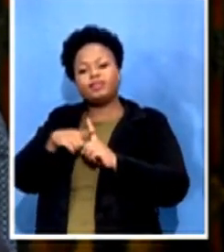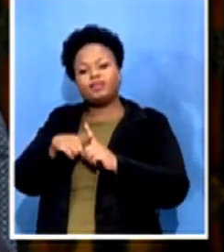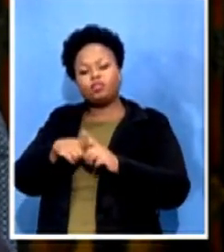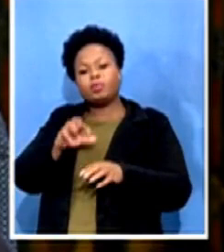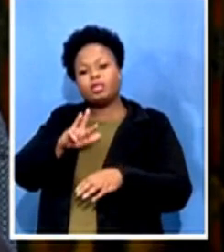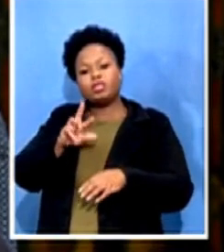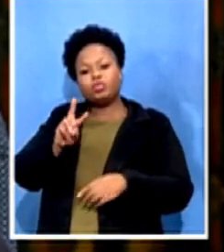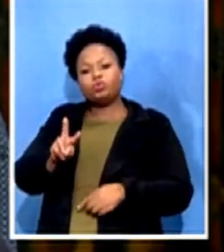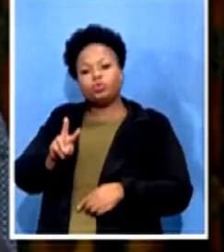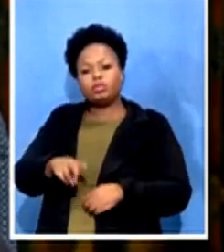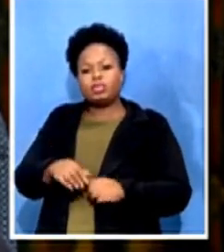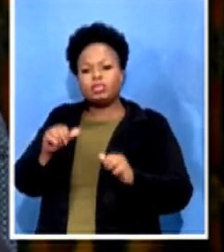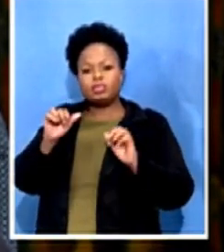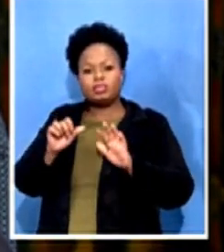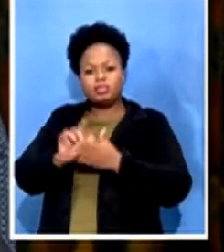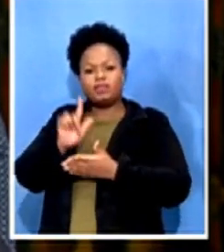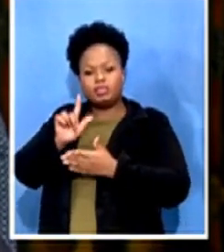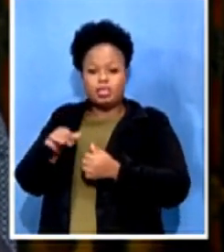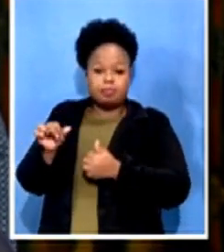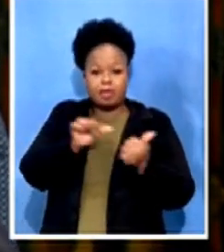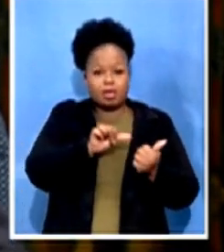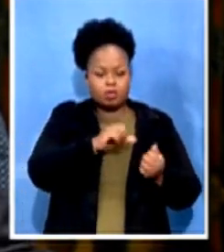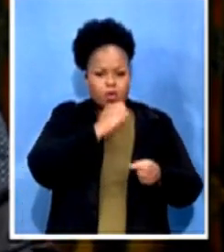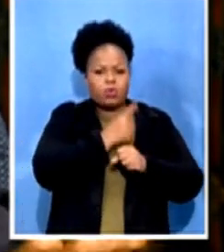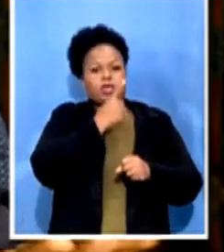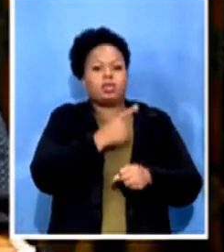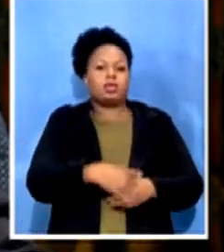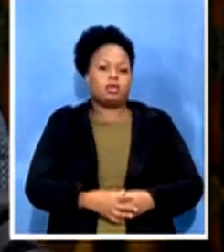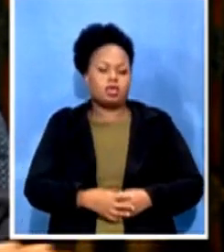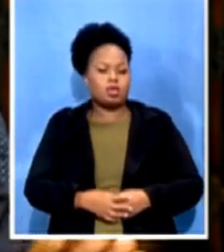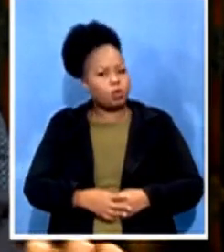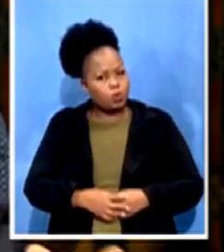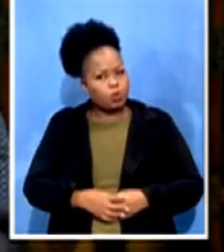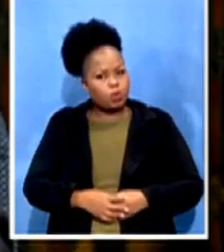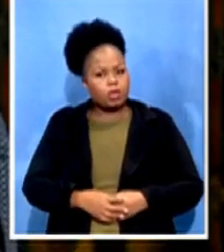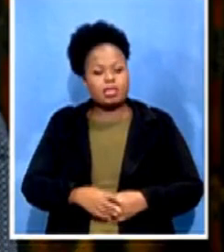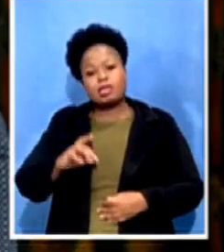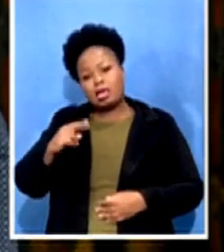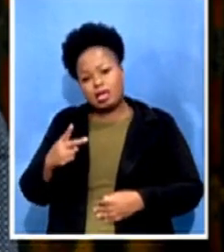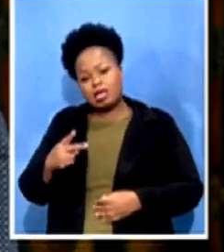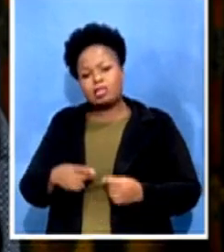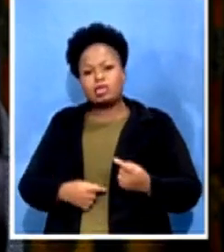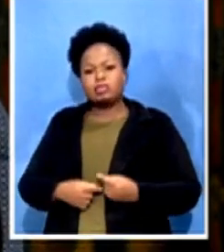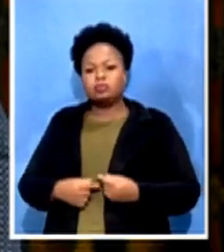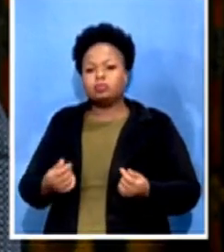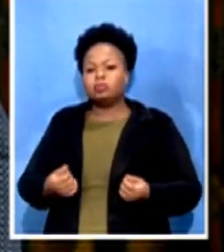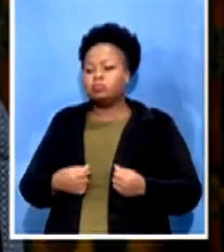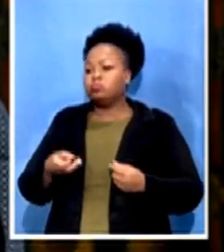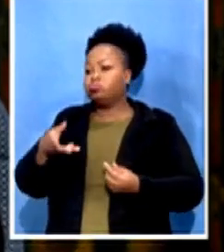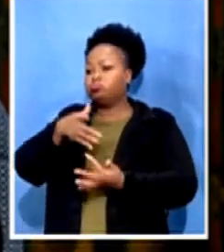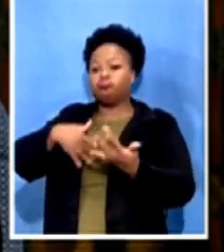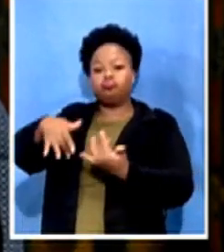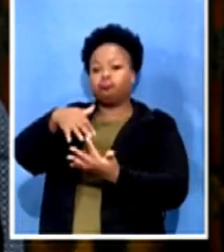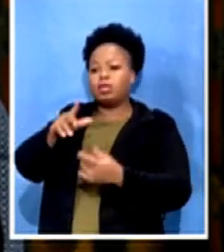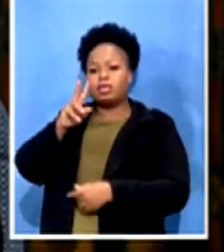Gauteng, and the others were actually around KZN. You will certainly